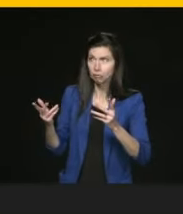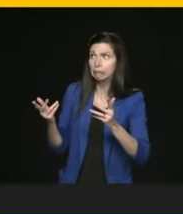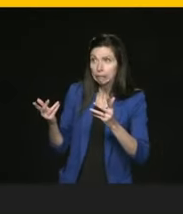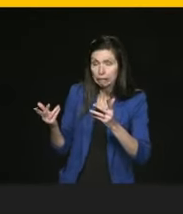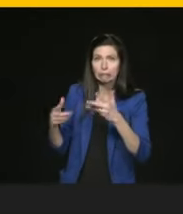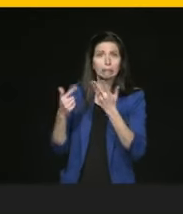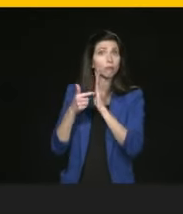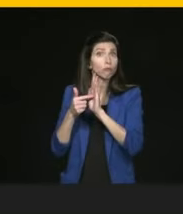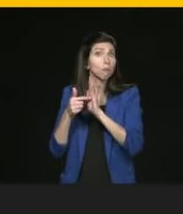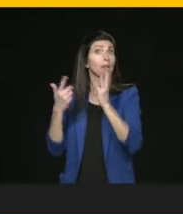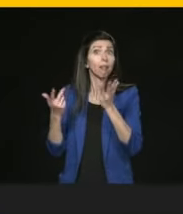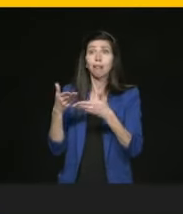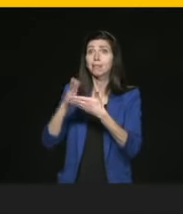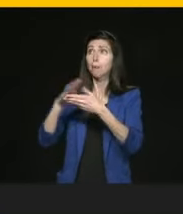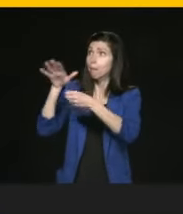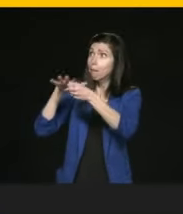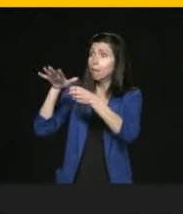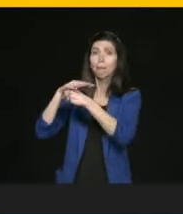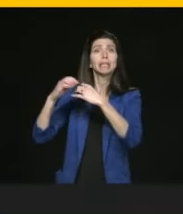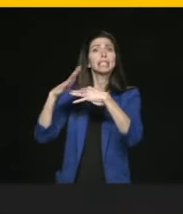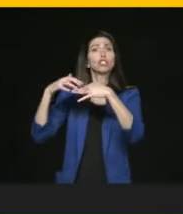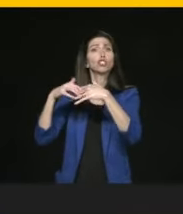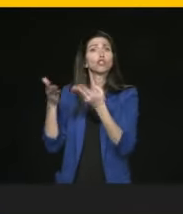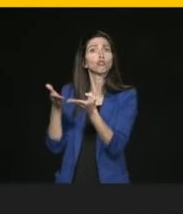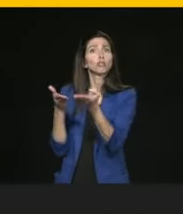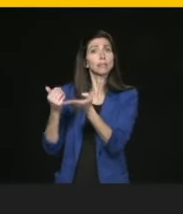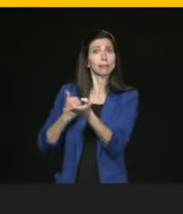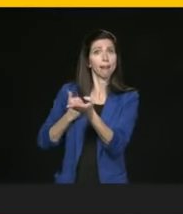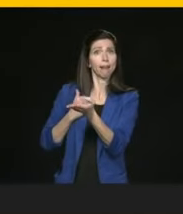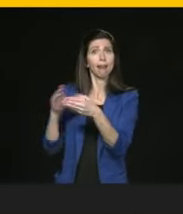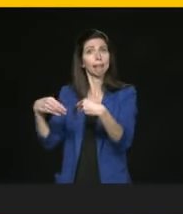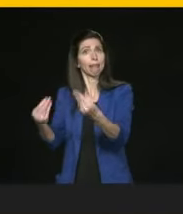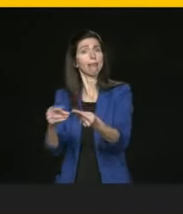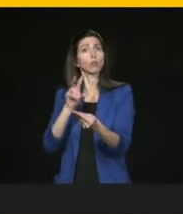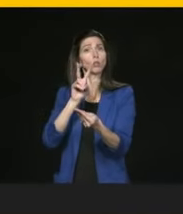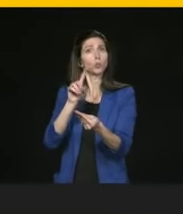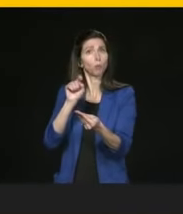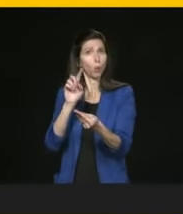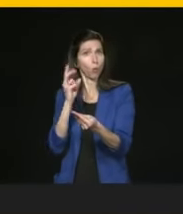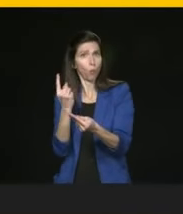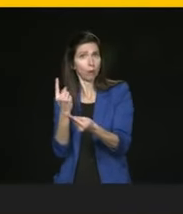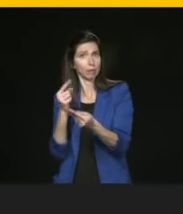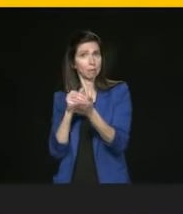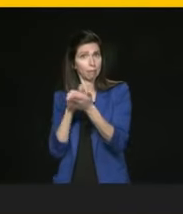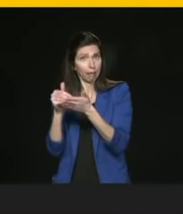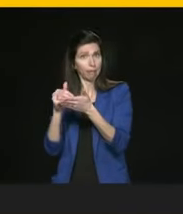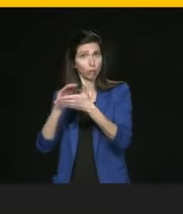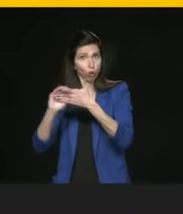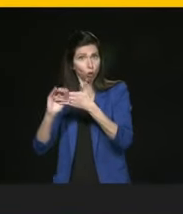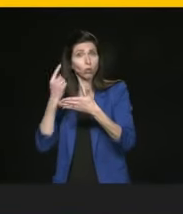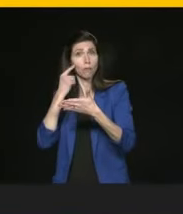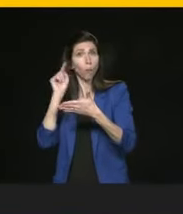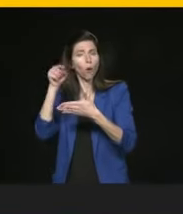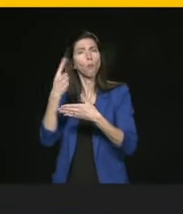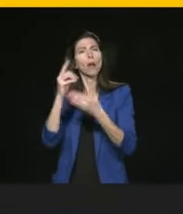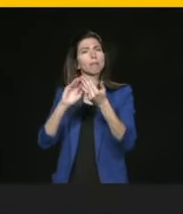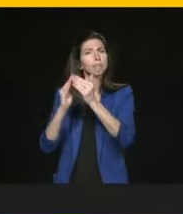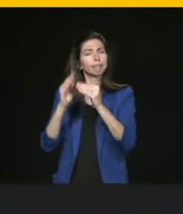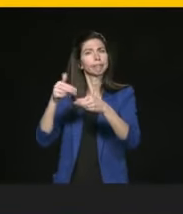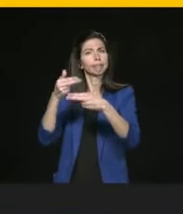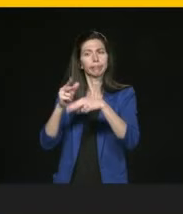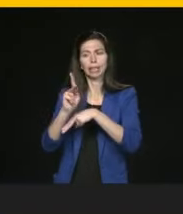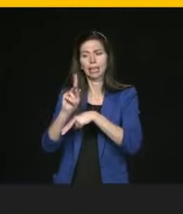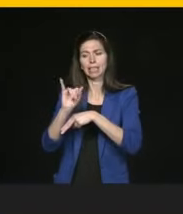Canada gave $2.1 million to the First Nation of Kiseshawan to support their plan to reduce the risks of